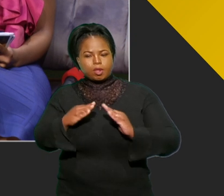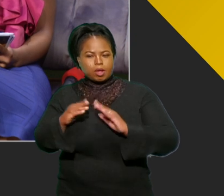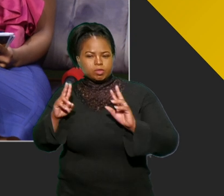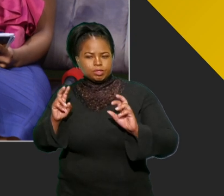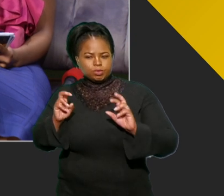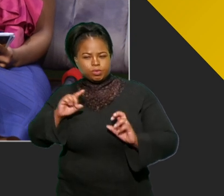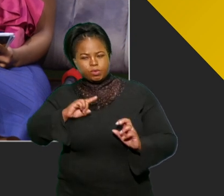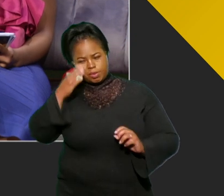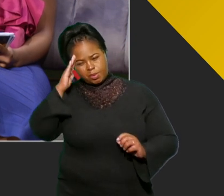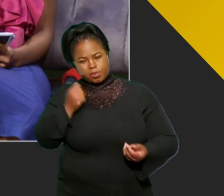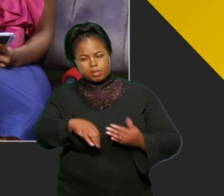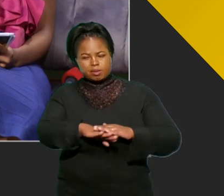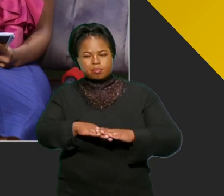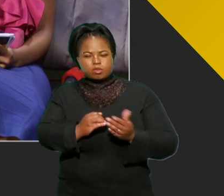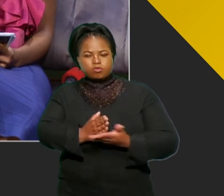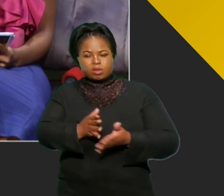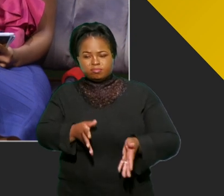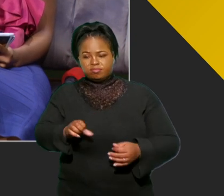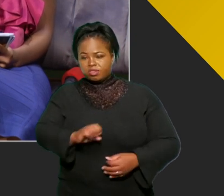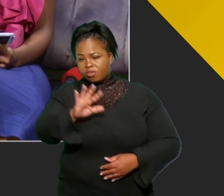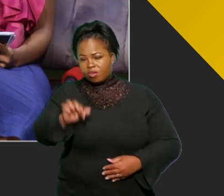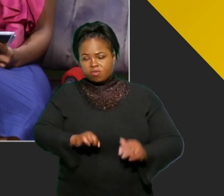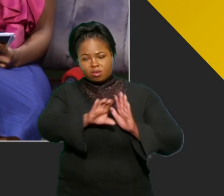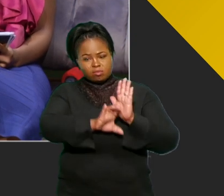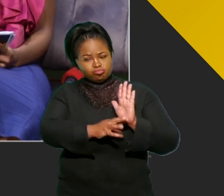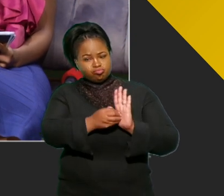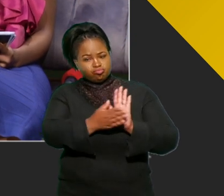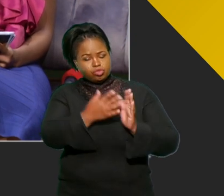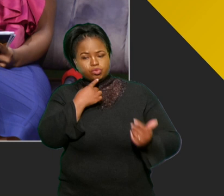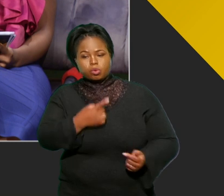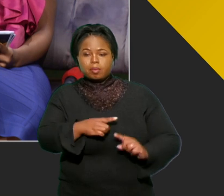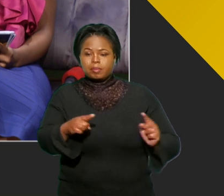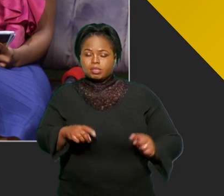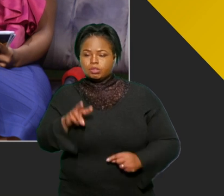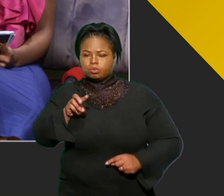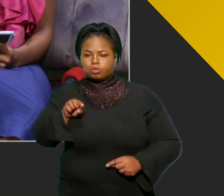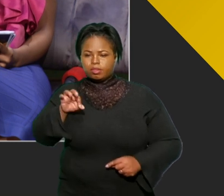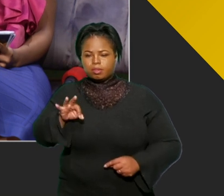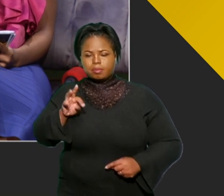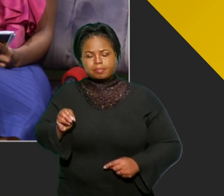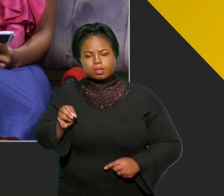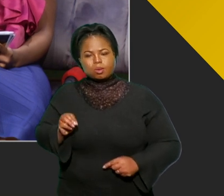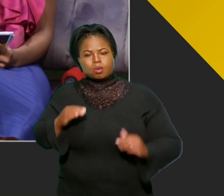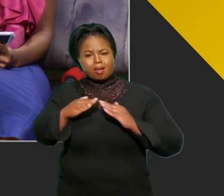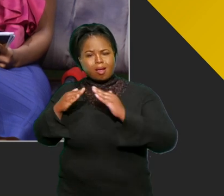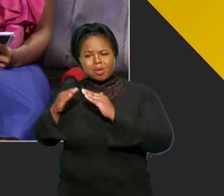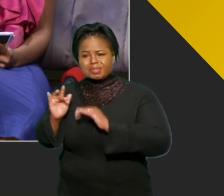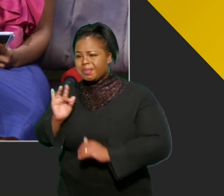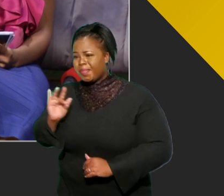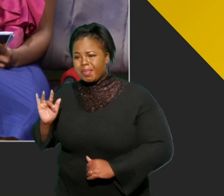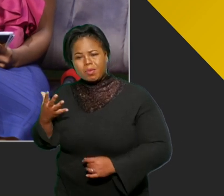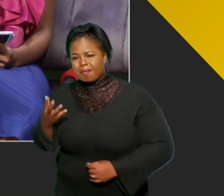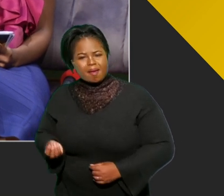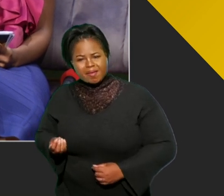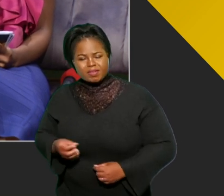we know that housing is a basic right in South Africa, according to our constitution, but we've got 2.3 million shortage in South Africa. So, what